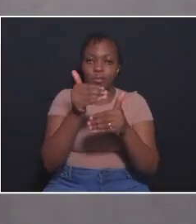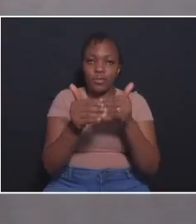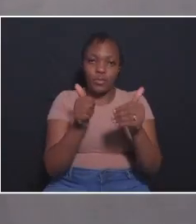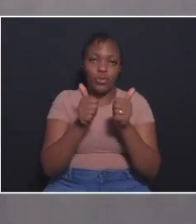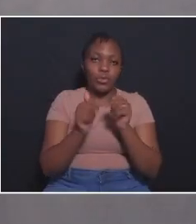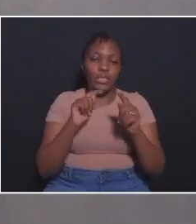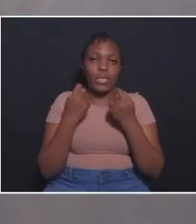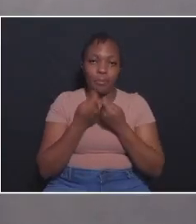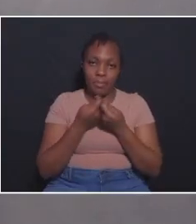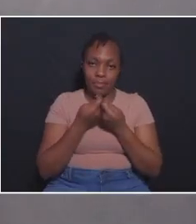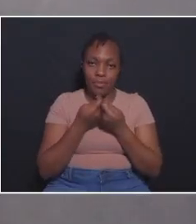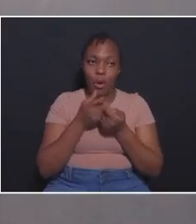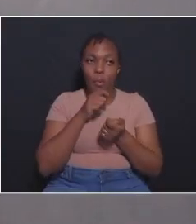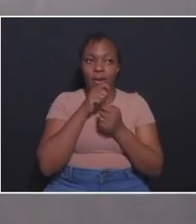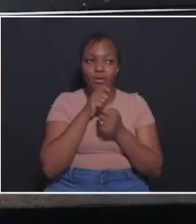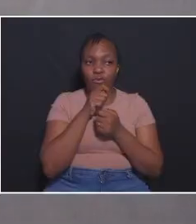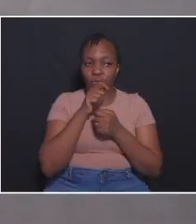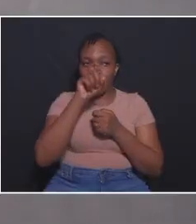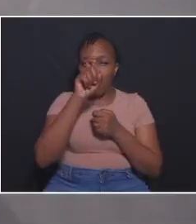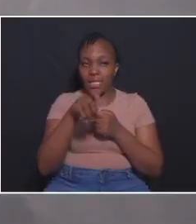question. Yes?